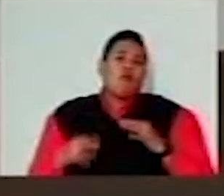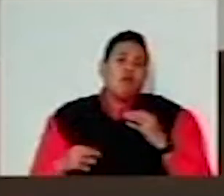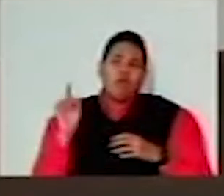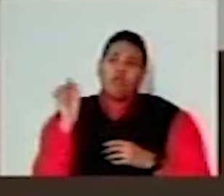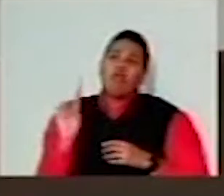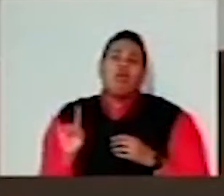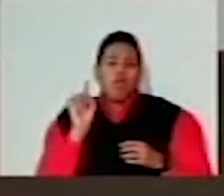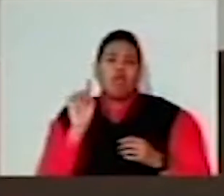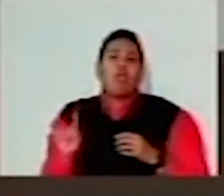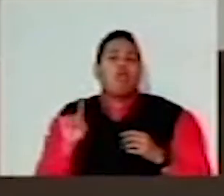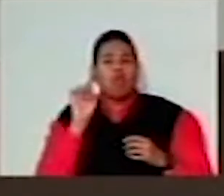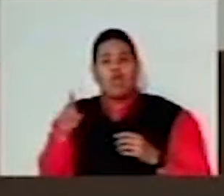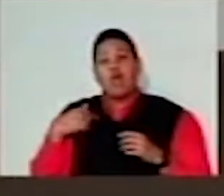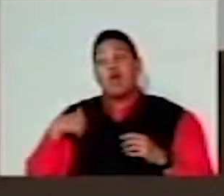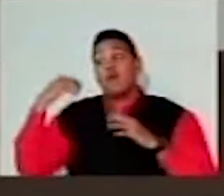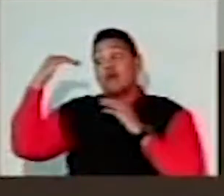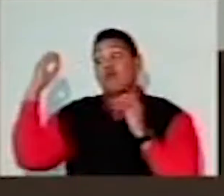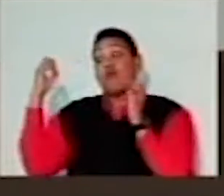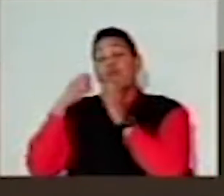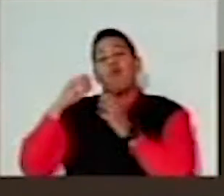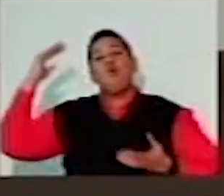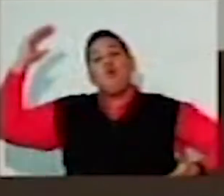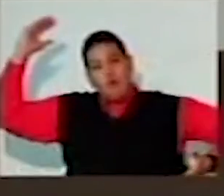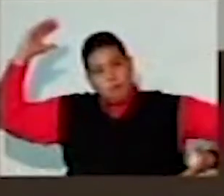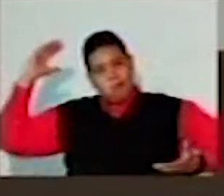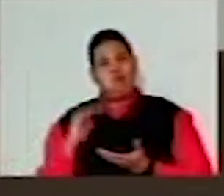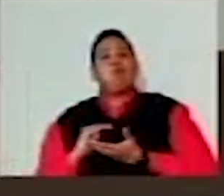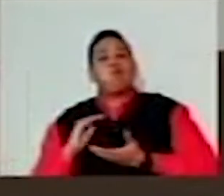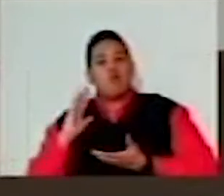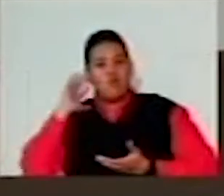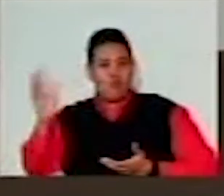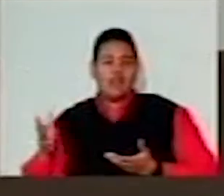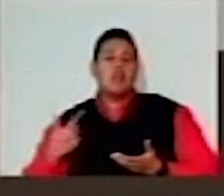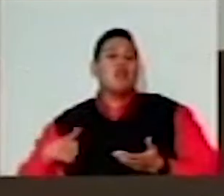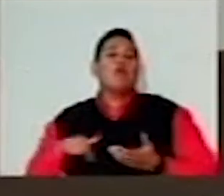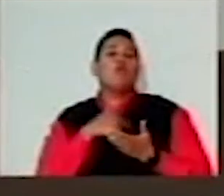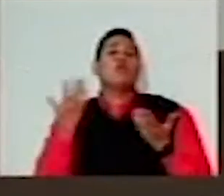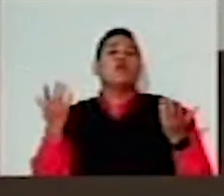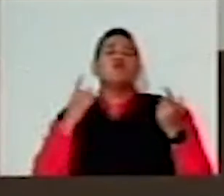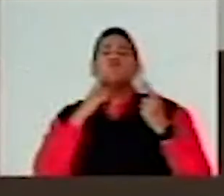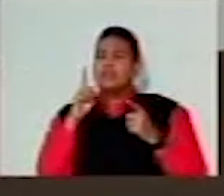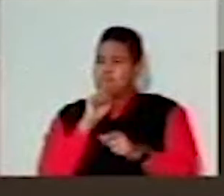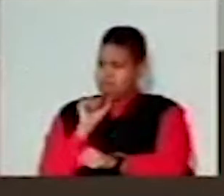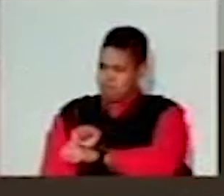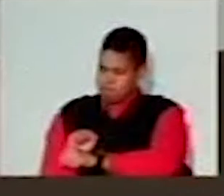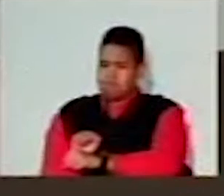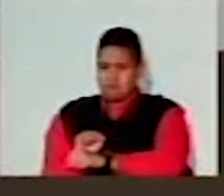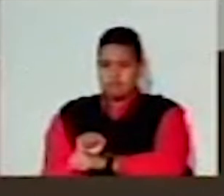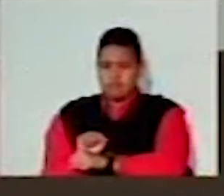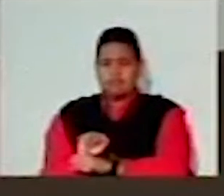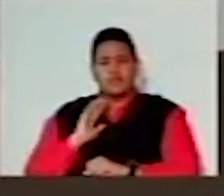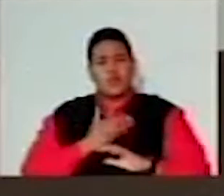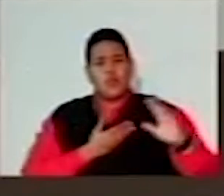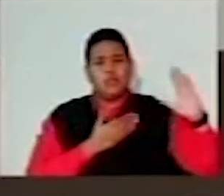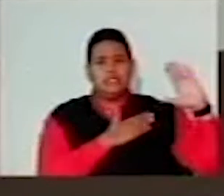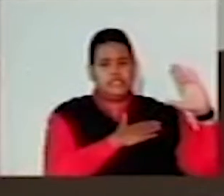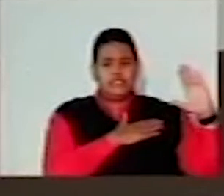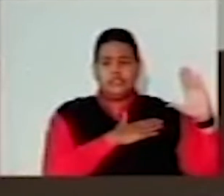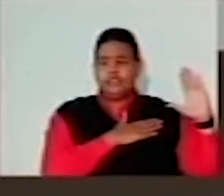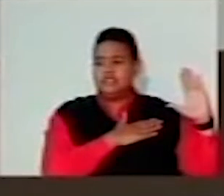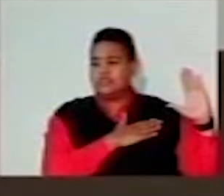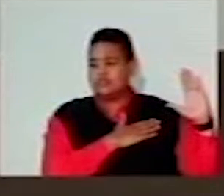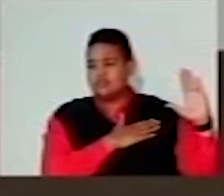courts, and we expect it will be further reduced as we ensure that our citizens